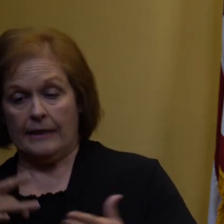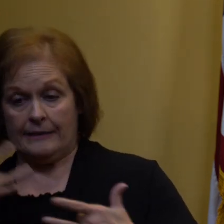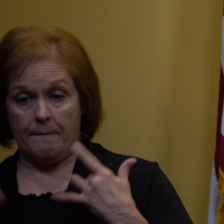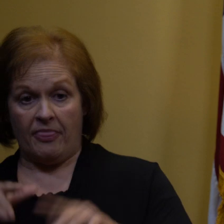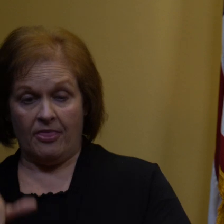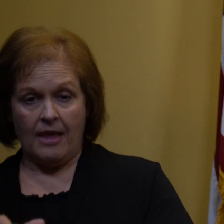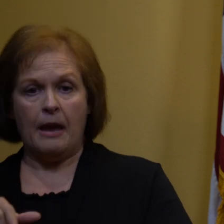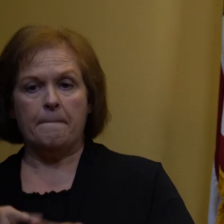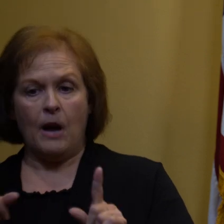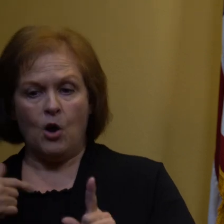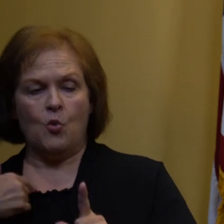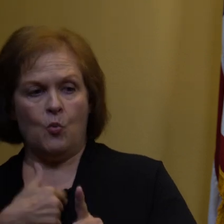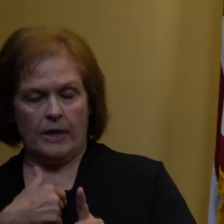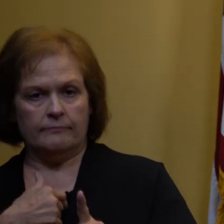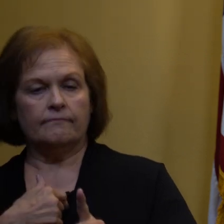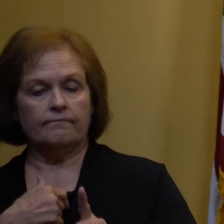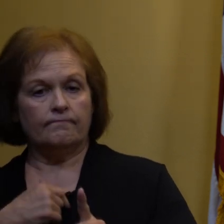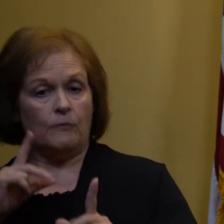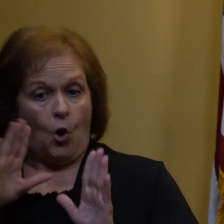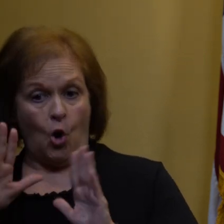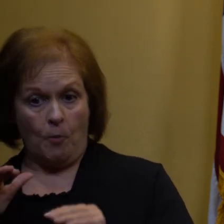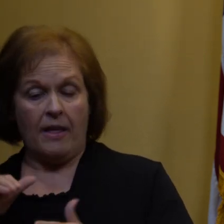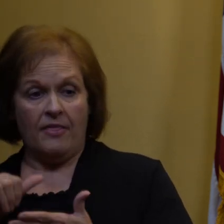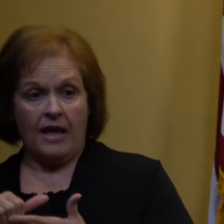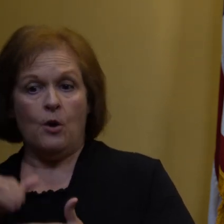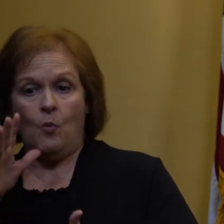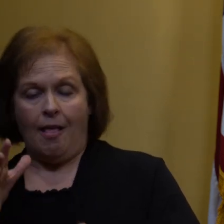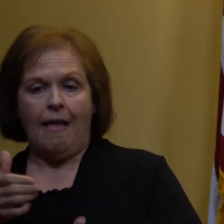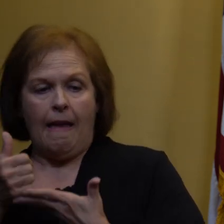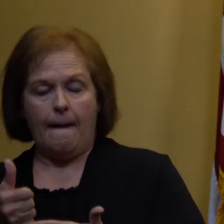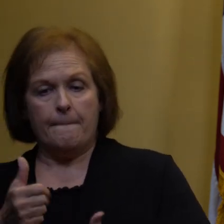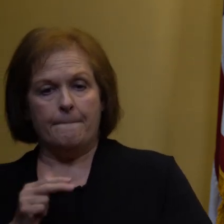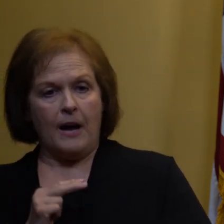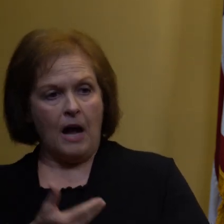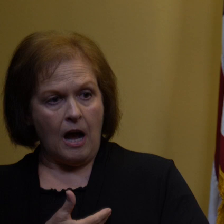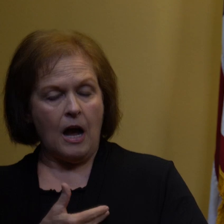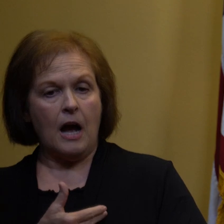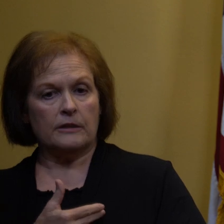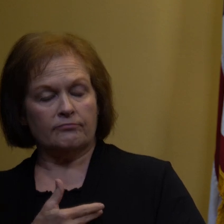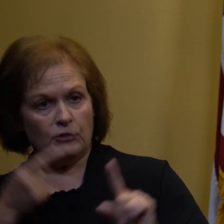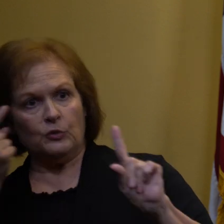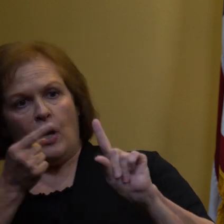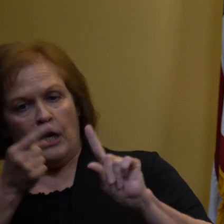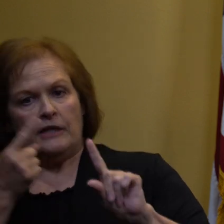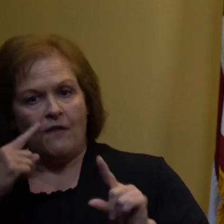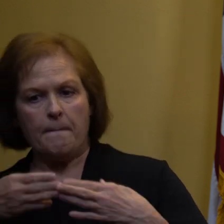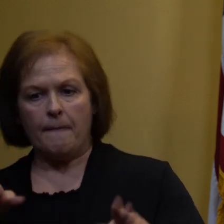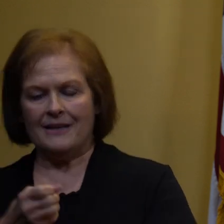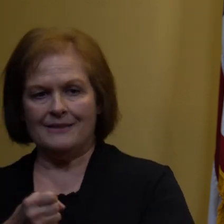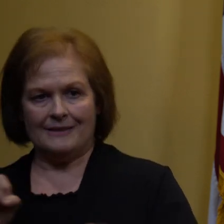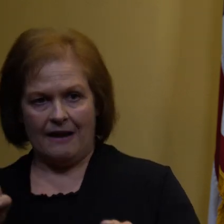about it, but we are hopeful that this will again help us reach our goal as it relates to public